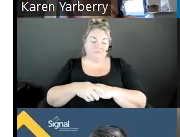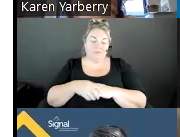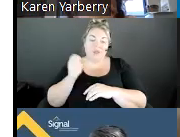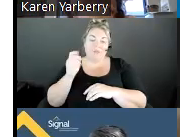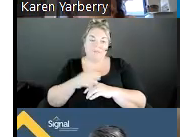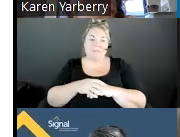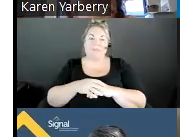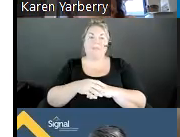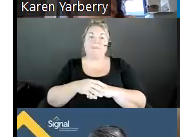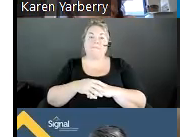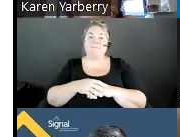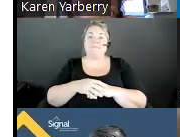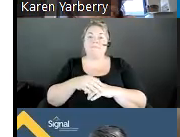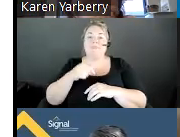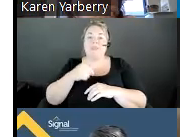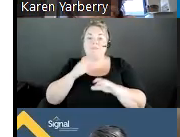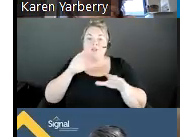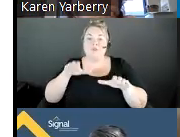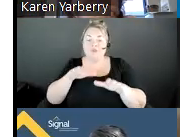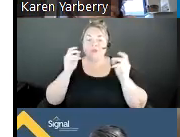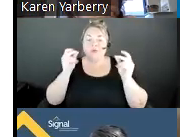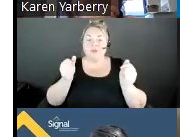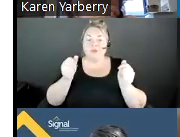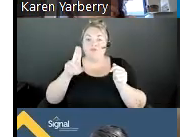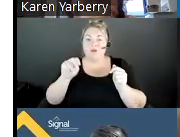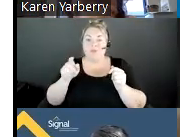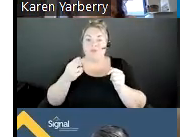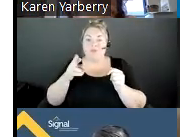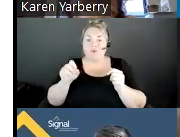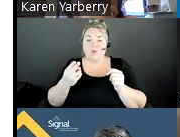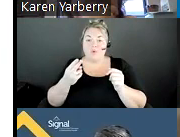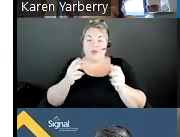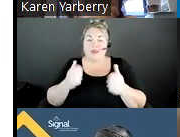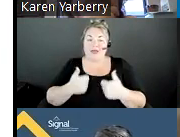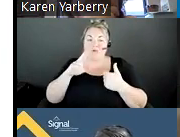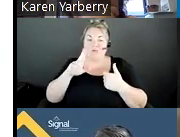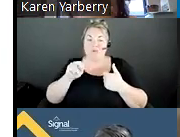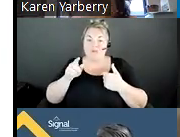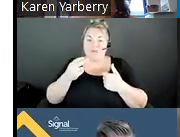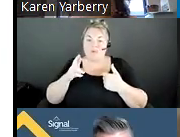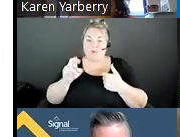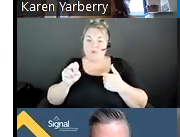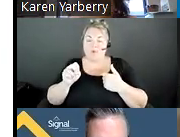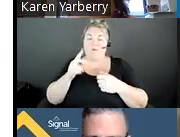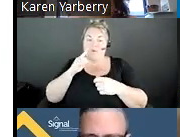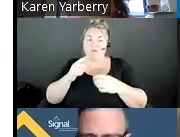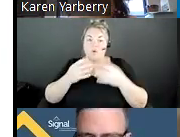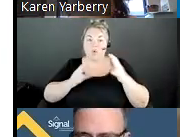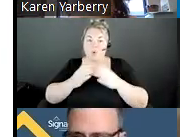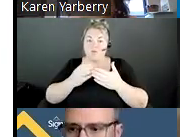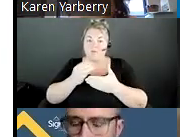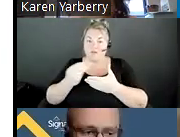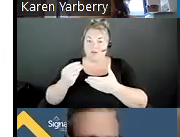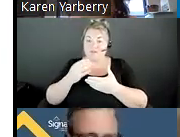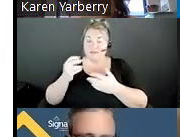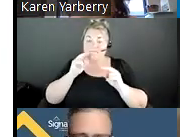Okay, I'm going to do a quick run through, a live run through of the course material and the features for trainers, but I also